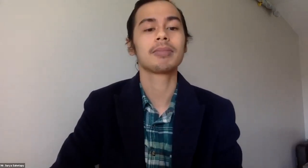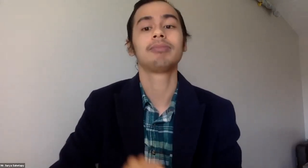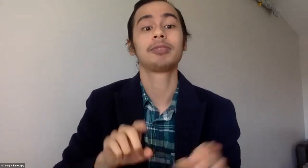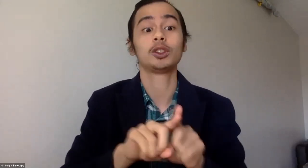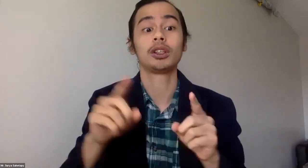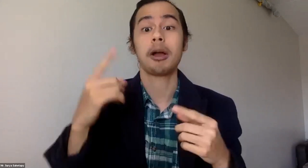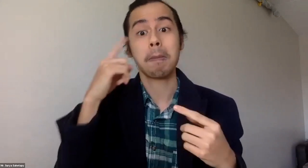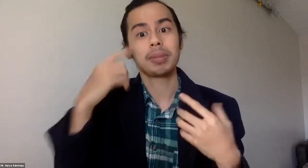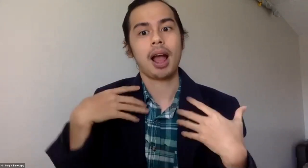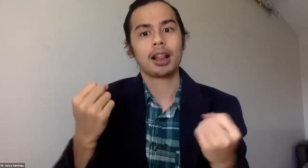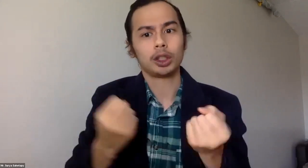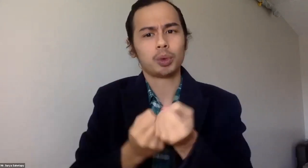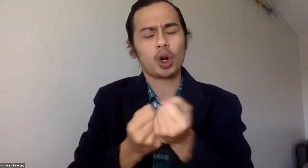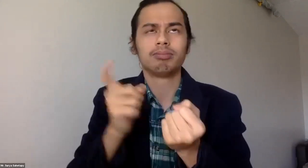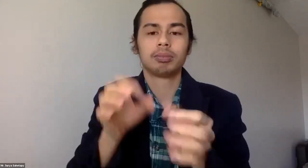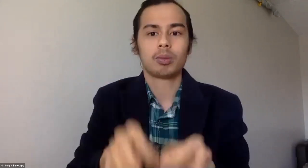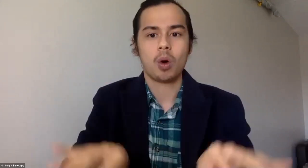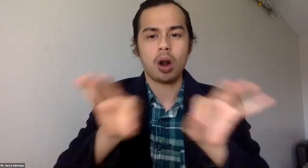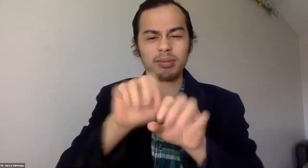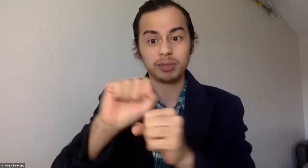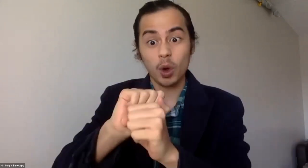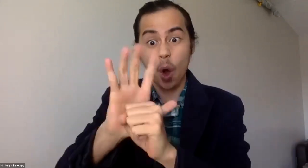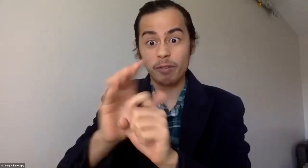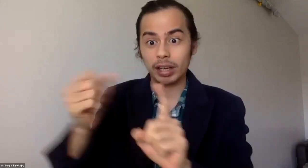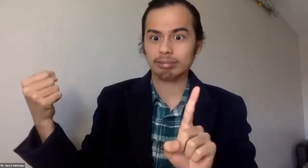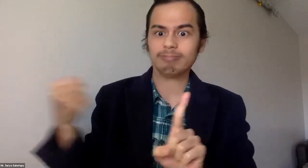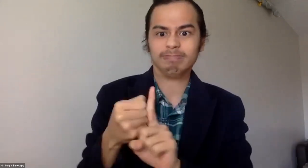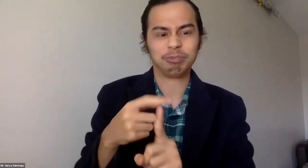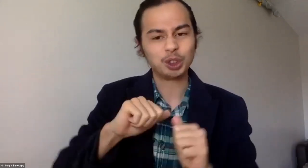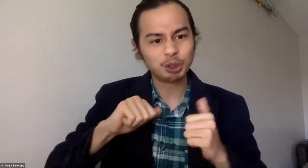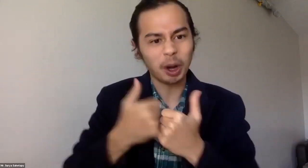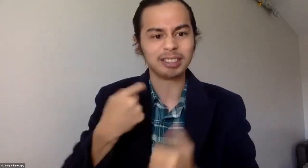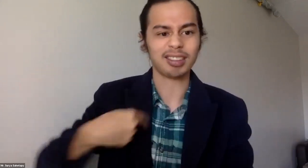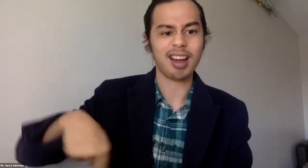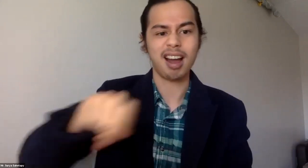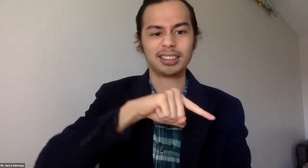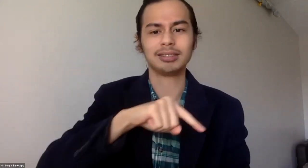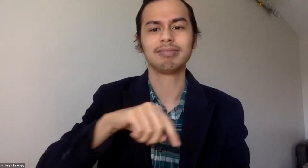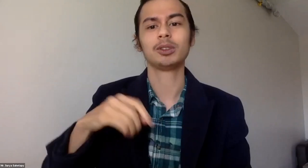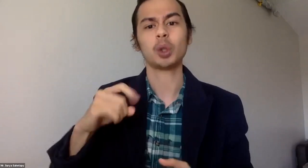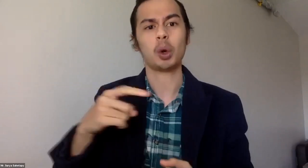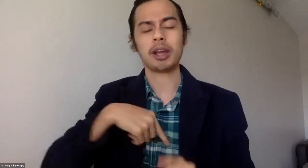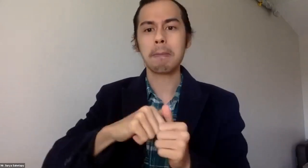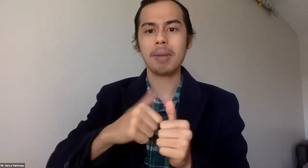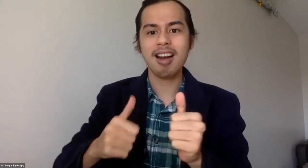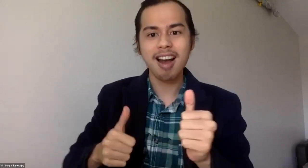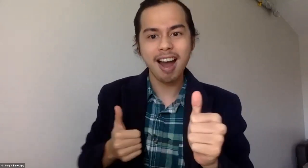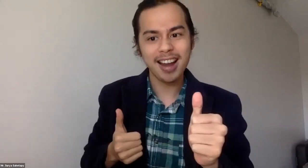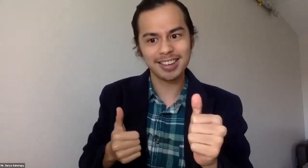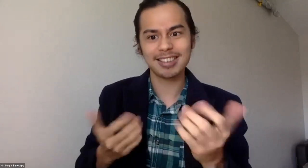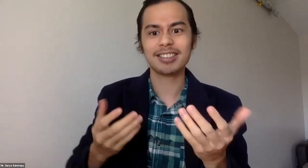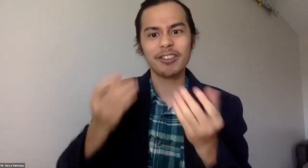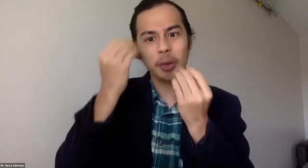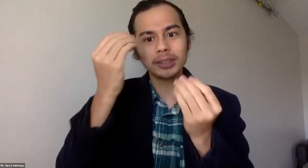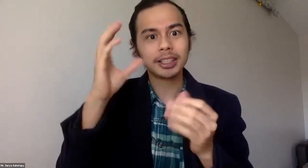of simple education to help people know how they can provide support. One way of providing support relates